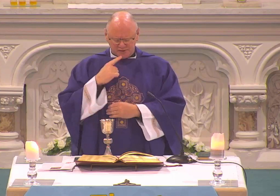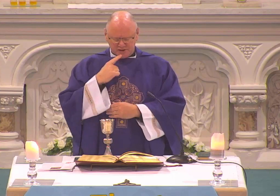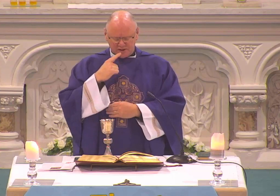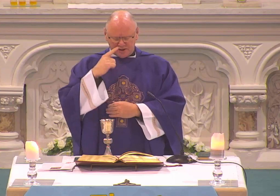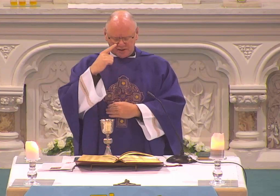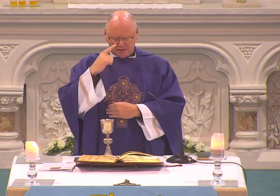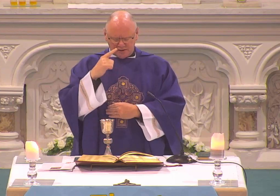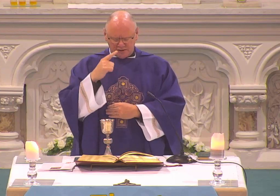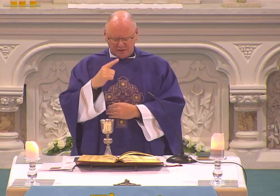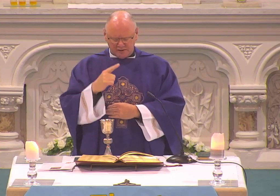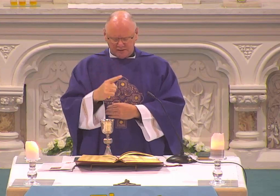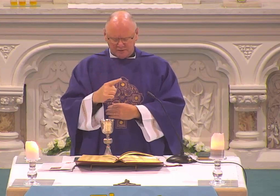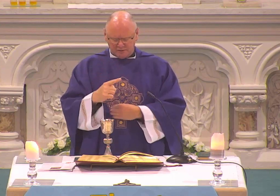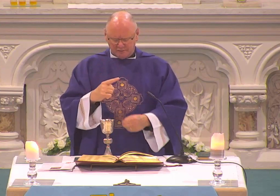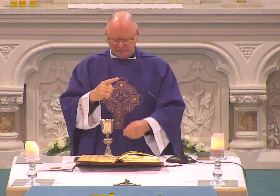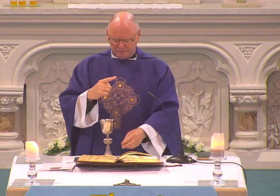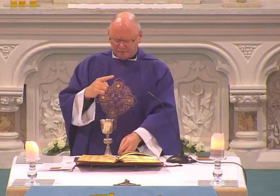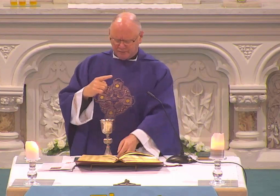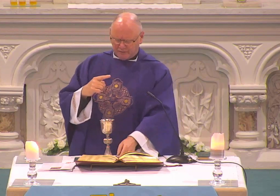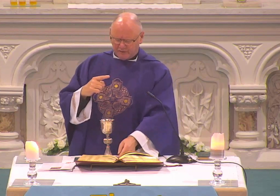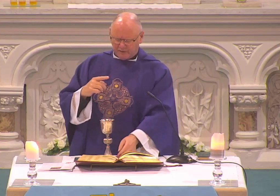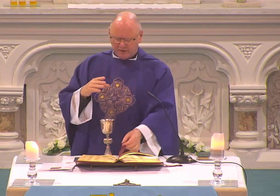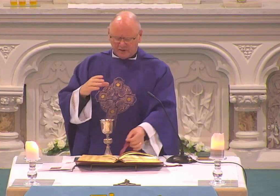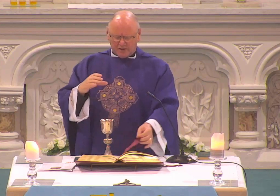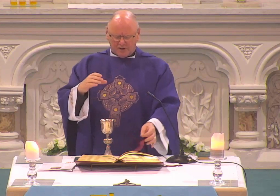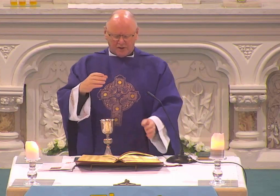disciples, saying,